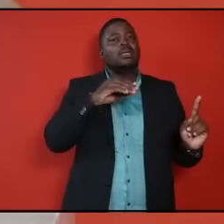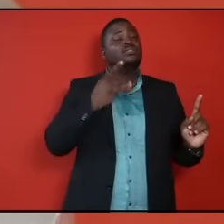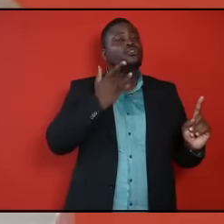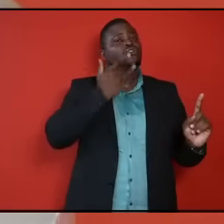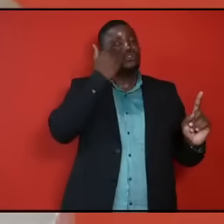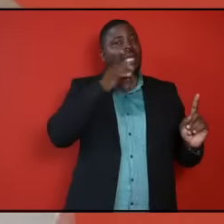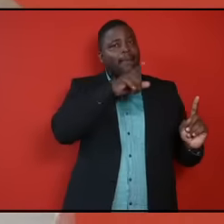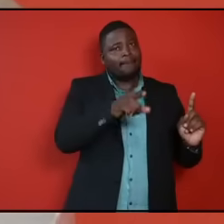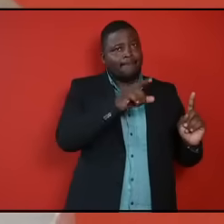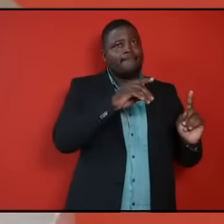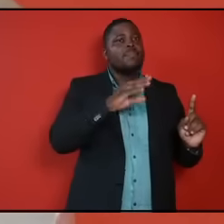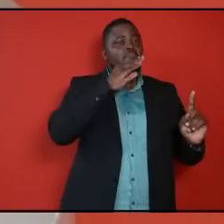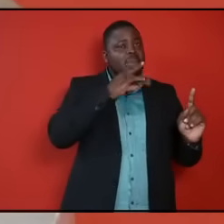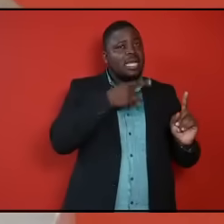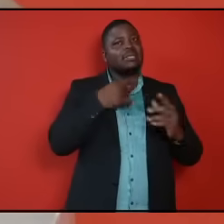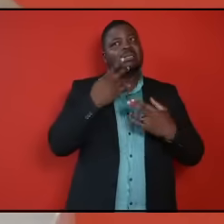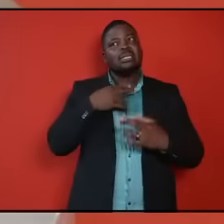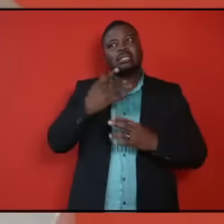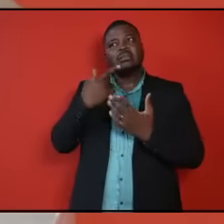struggle of women.